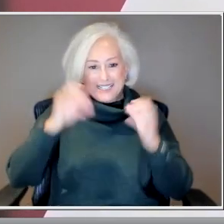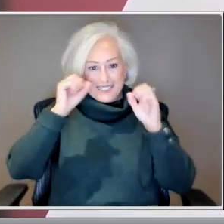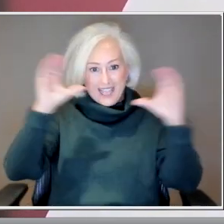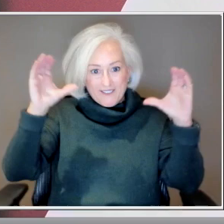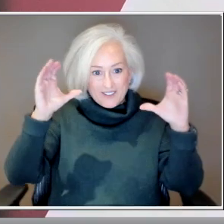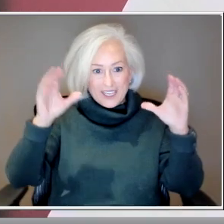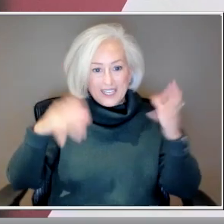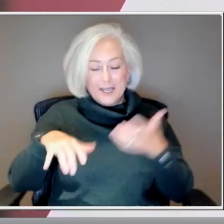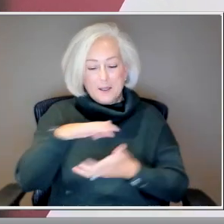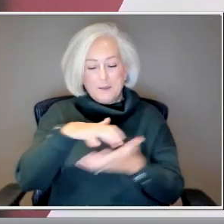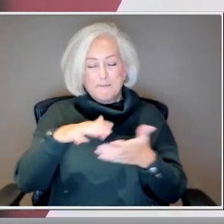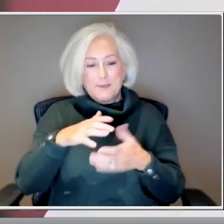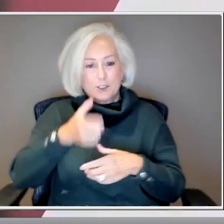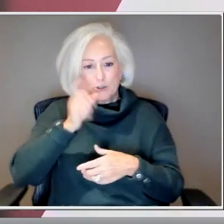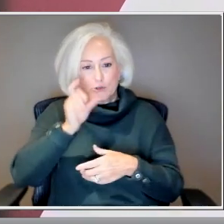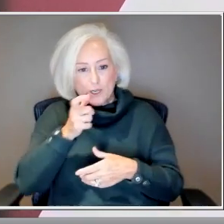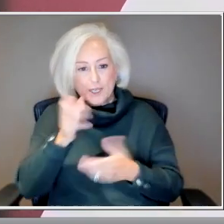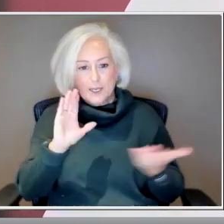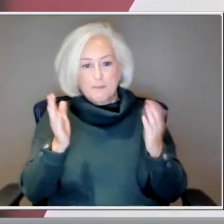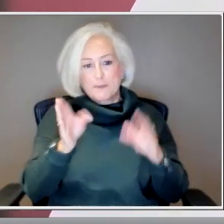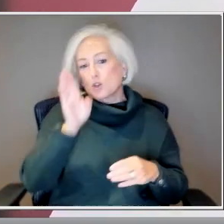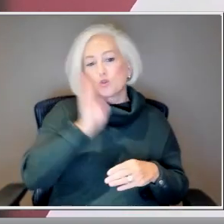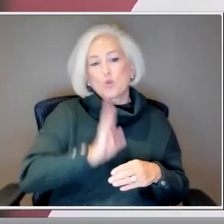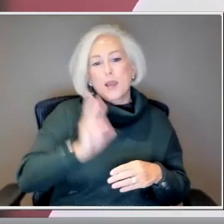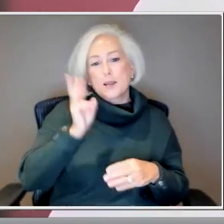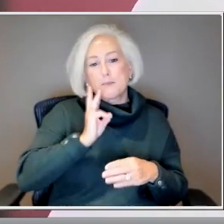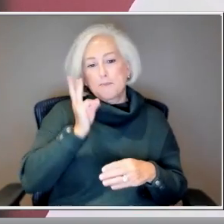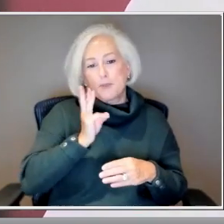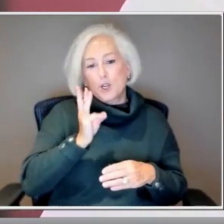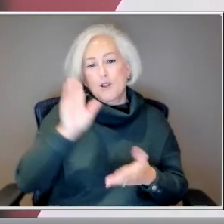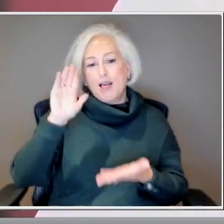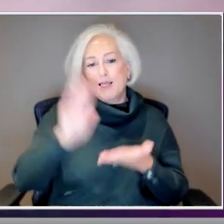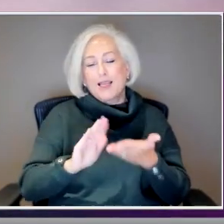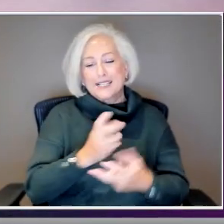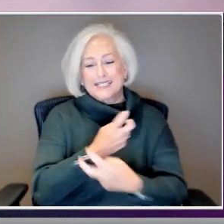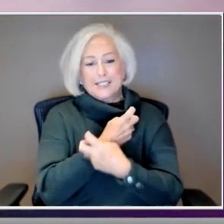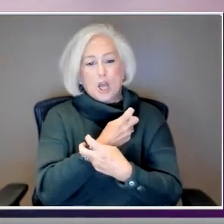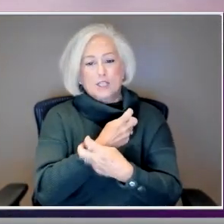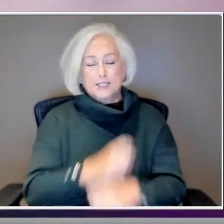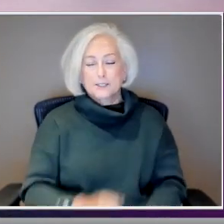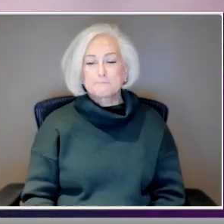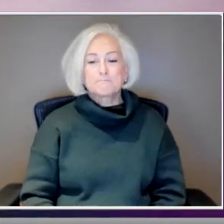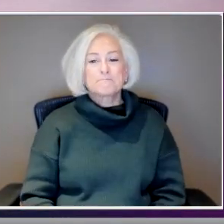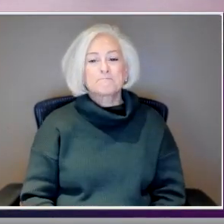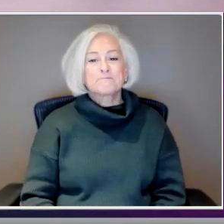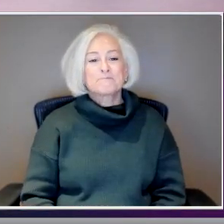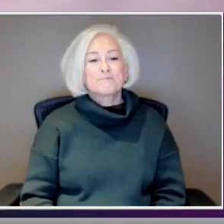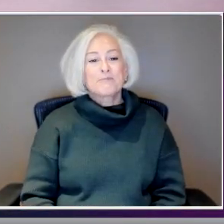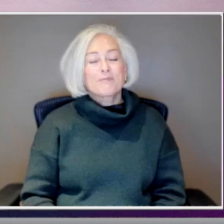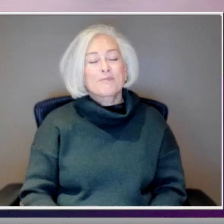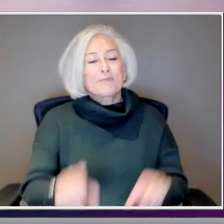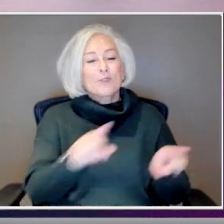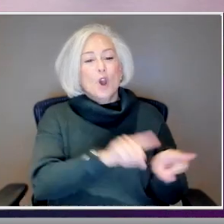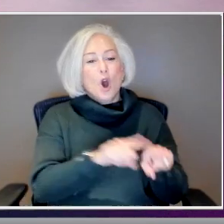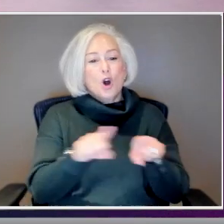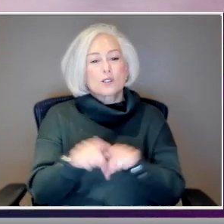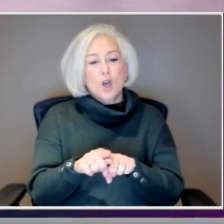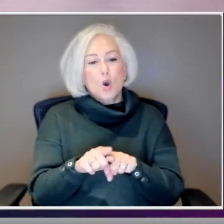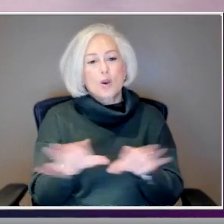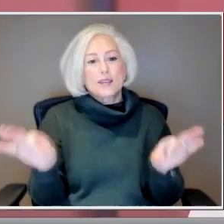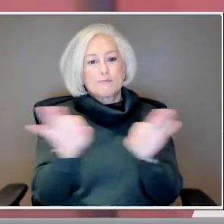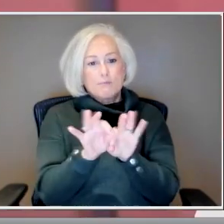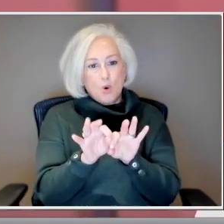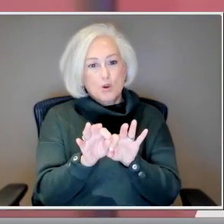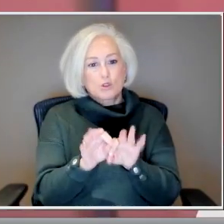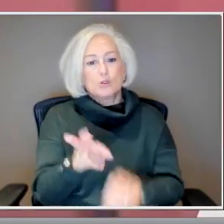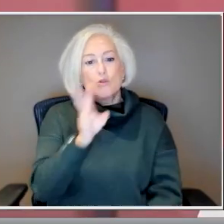versus wine or beer that might be less toxic to a certain extent. And I think also hydrating beforehand